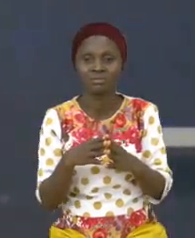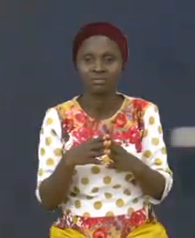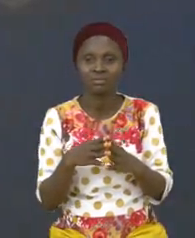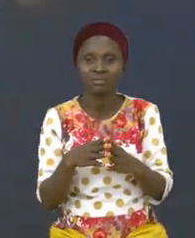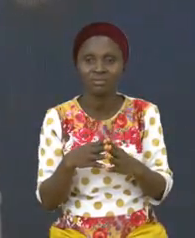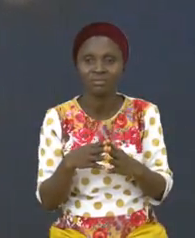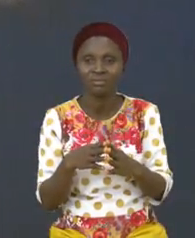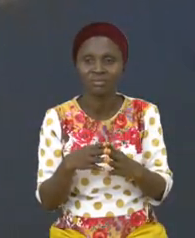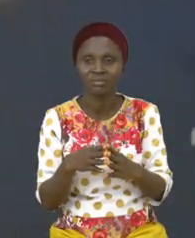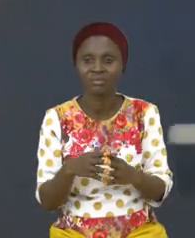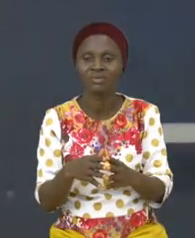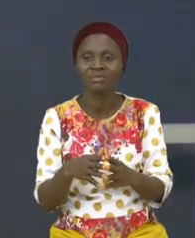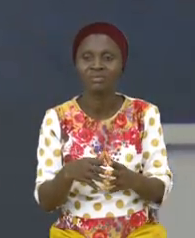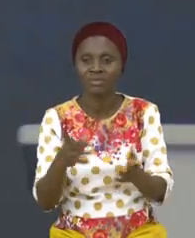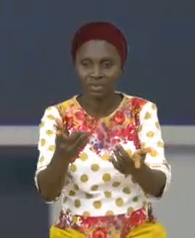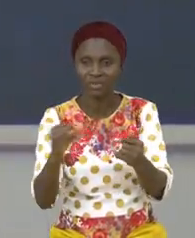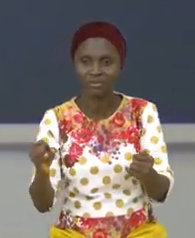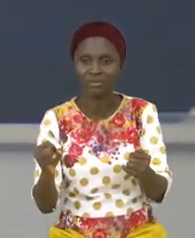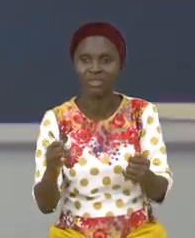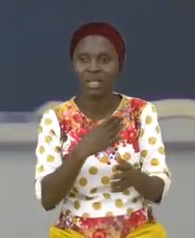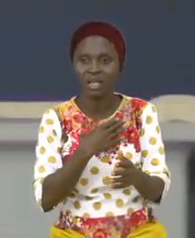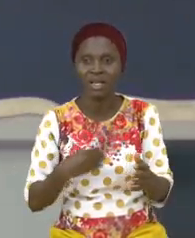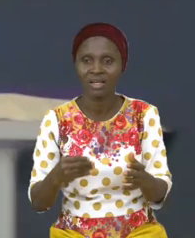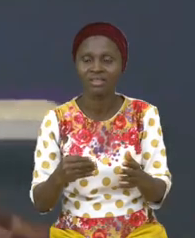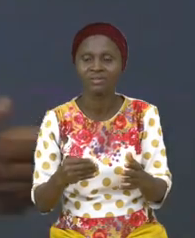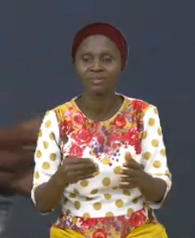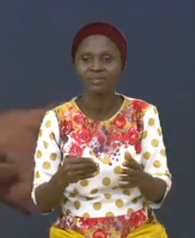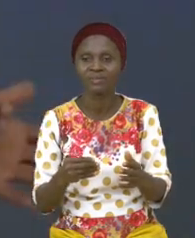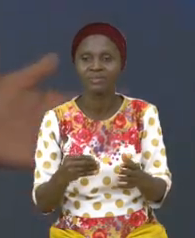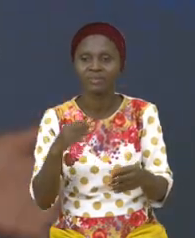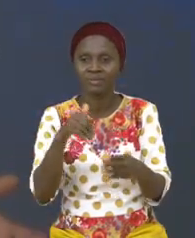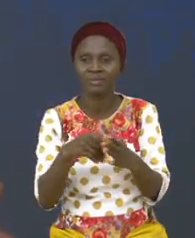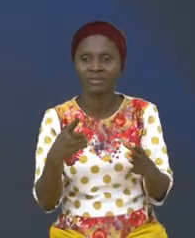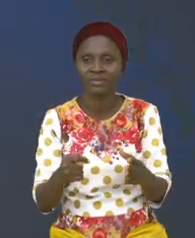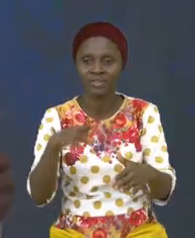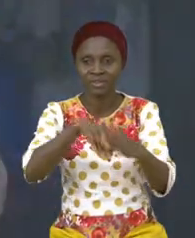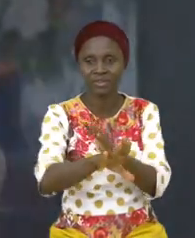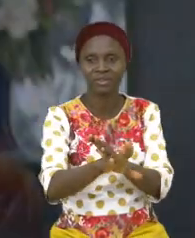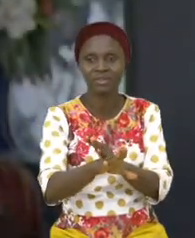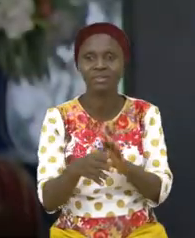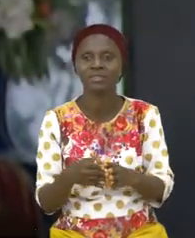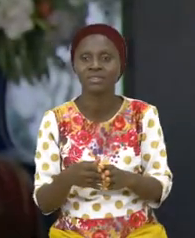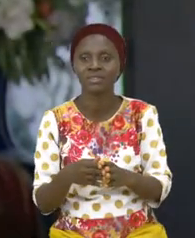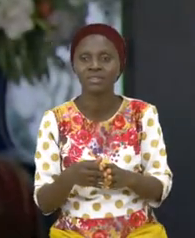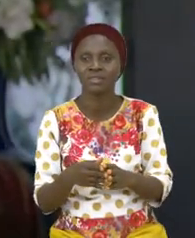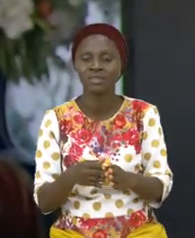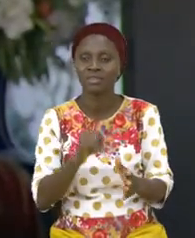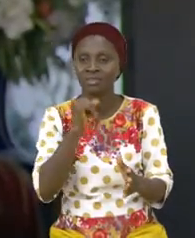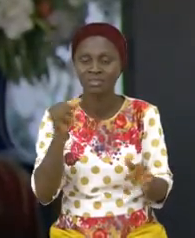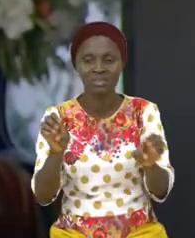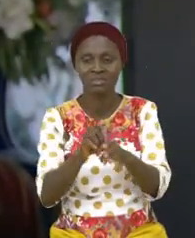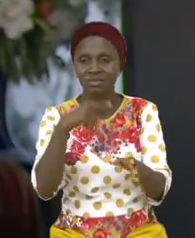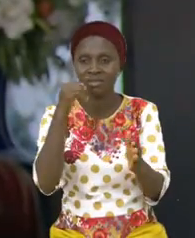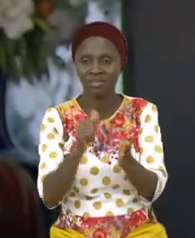see the people there, you come in, and the porter in the entrance will not even say welcome. They don't have